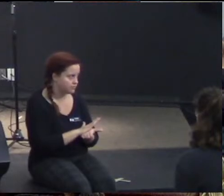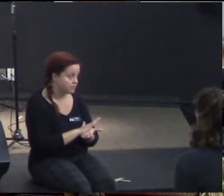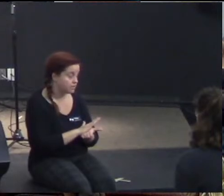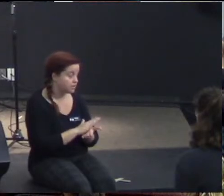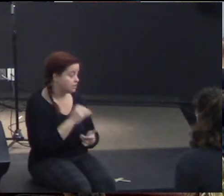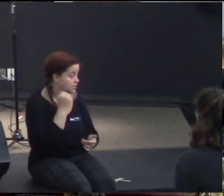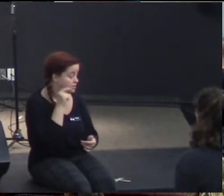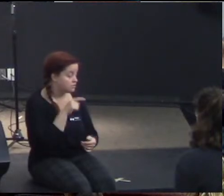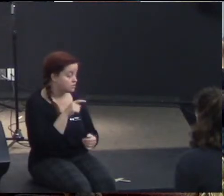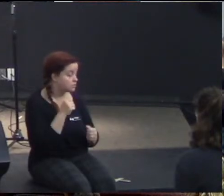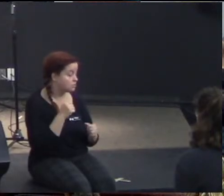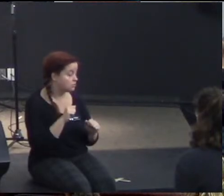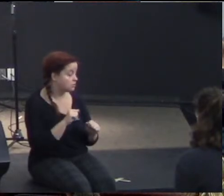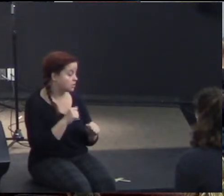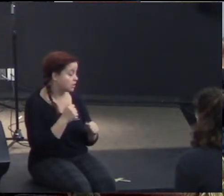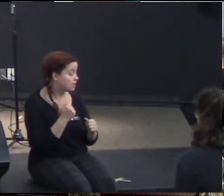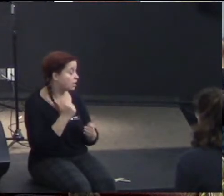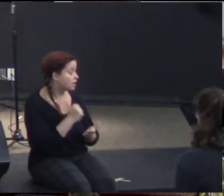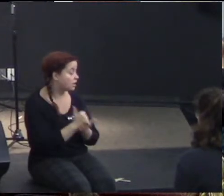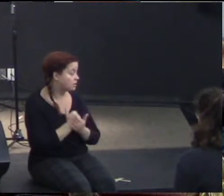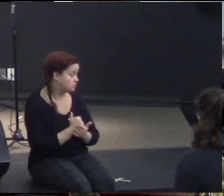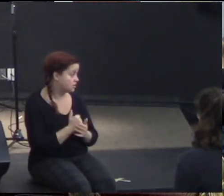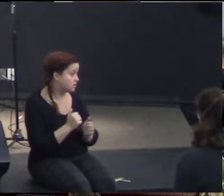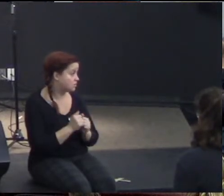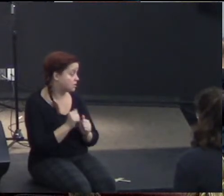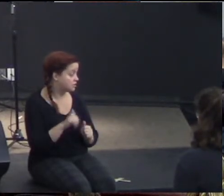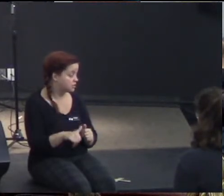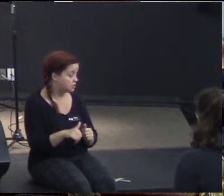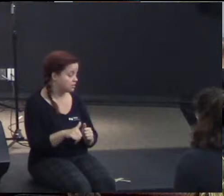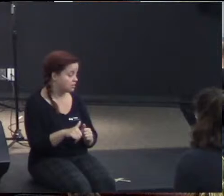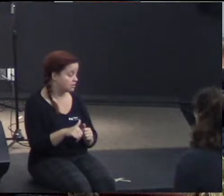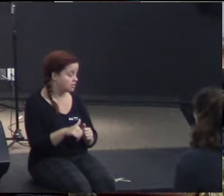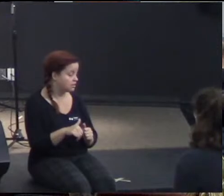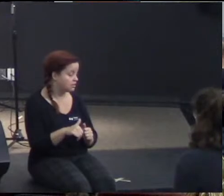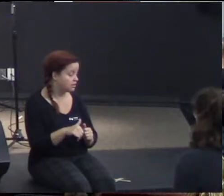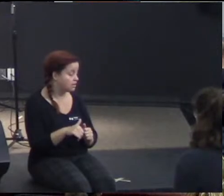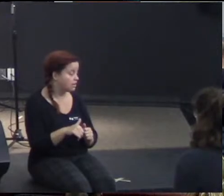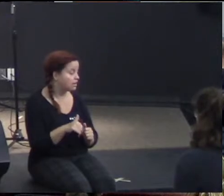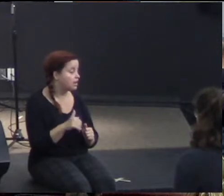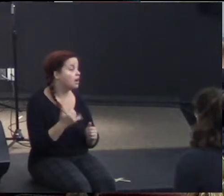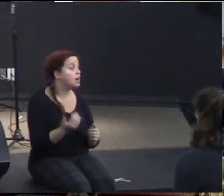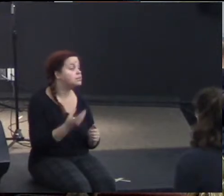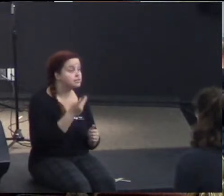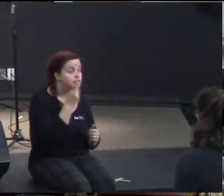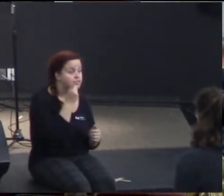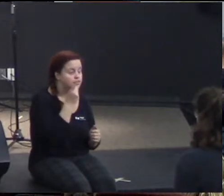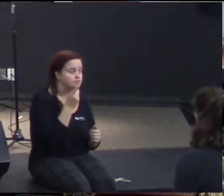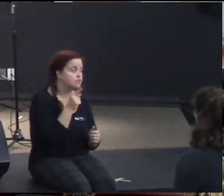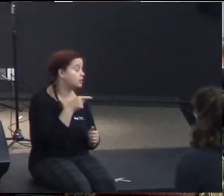with that, it would make the dinner that you made that much better.